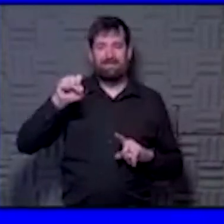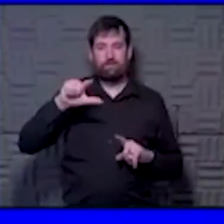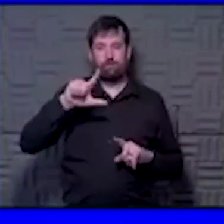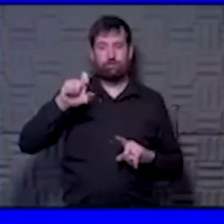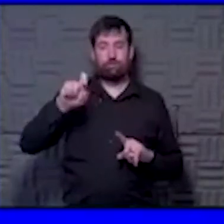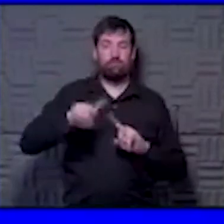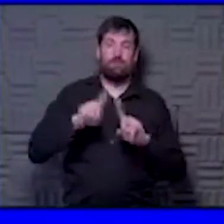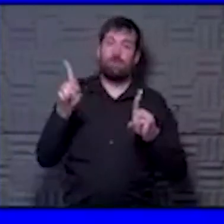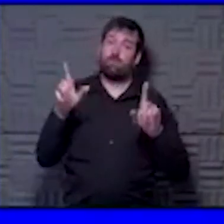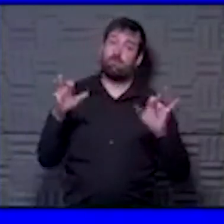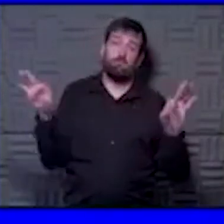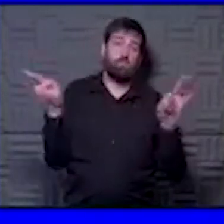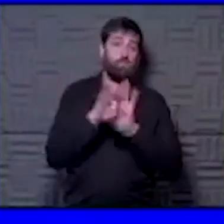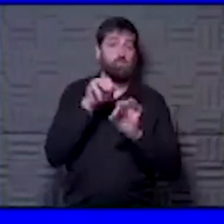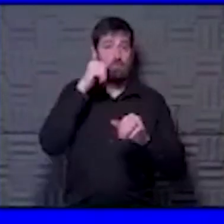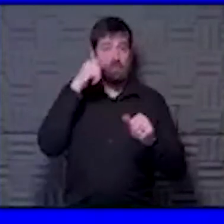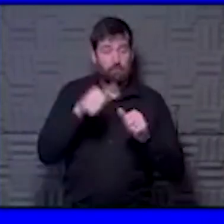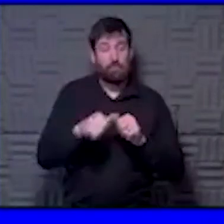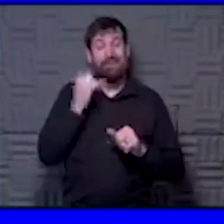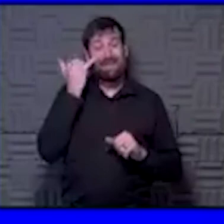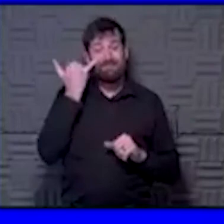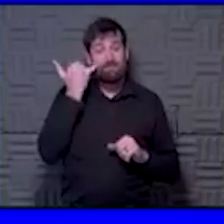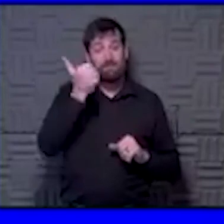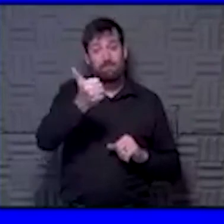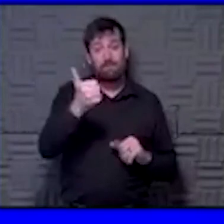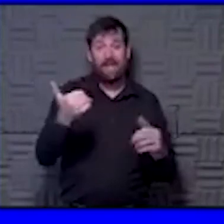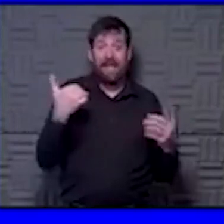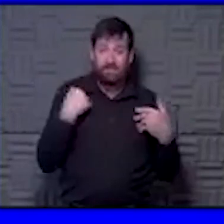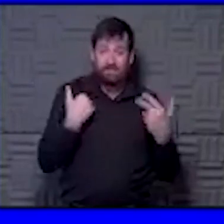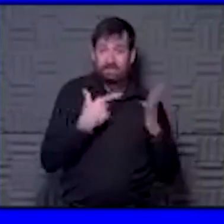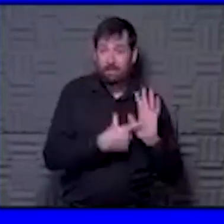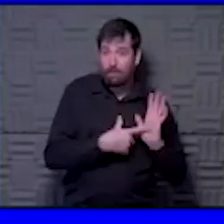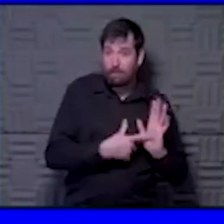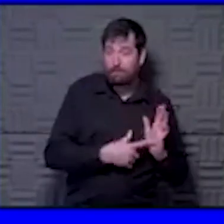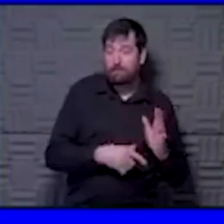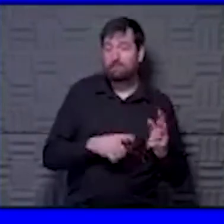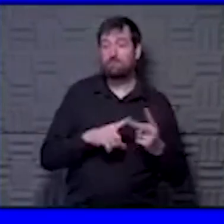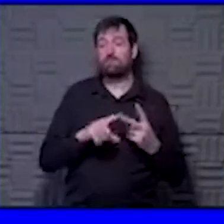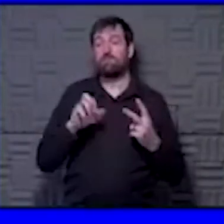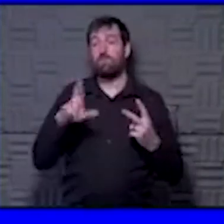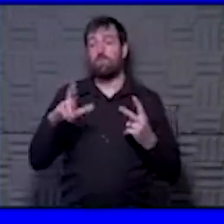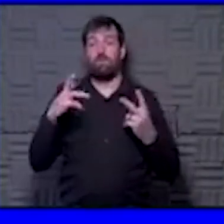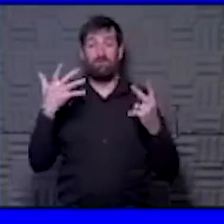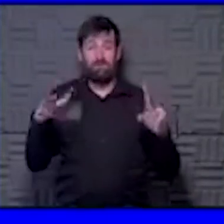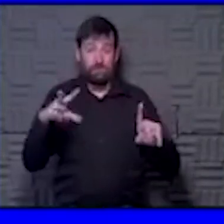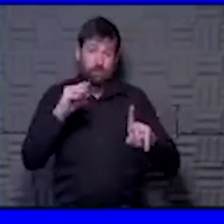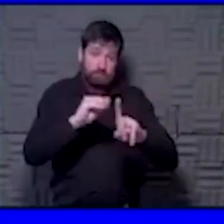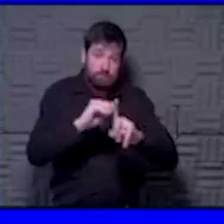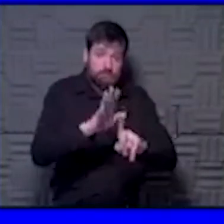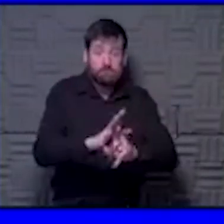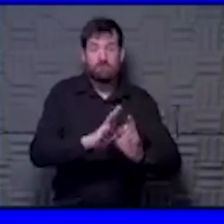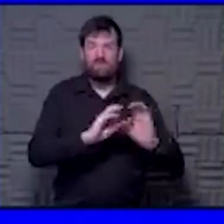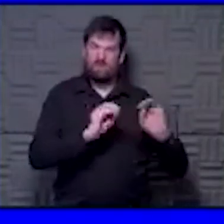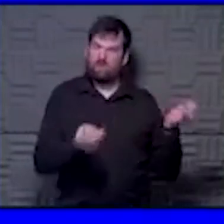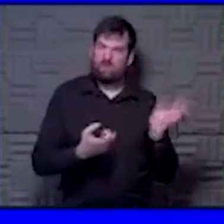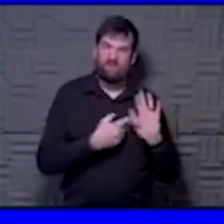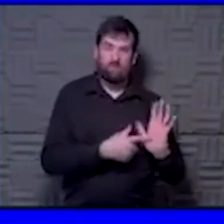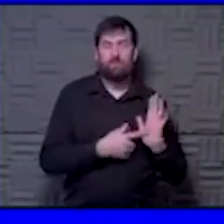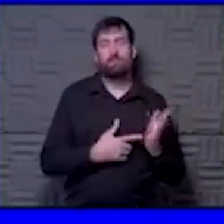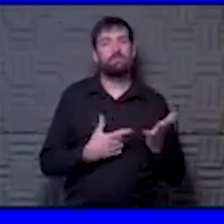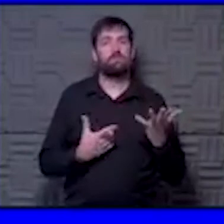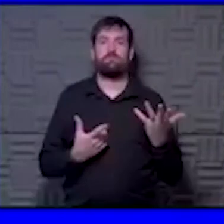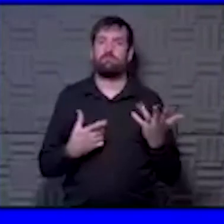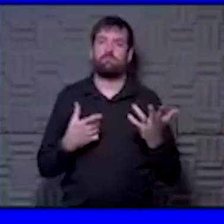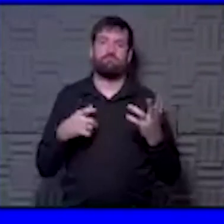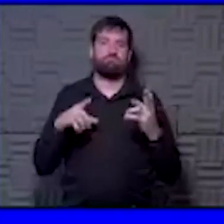important thing to remember from that is, especially if you are symptomatic, or even if you've had exposure and are doing this as an asymptomatic, you